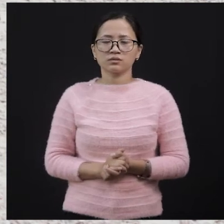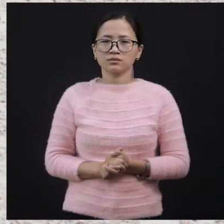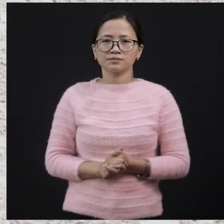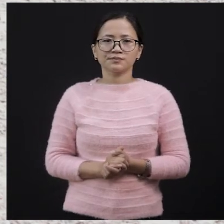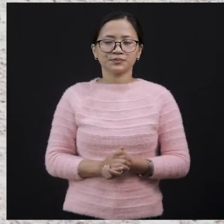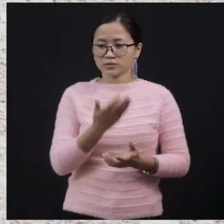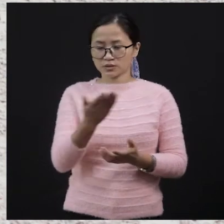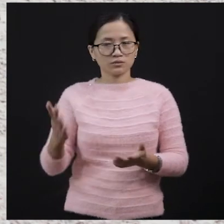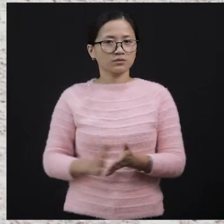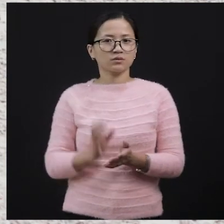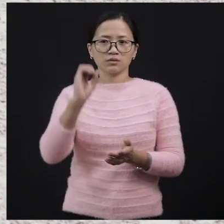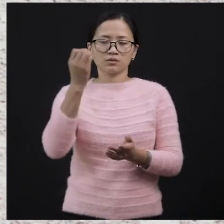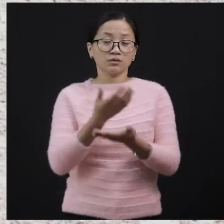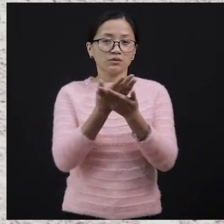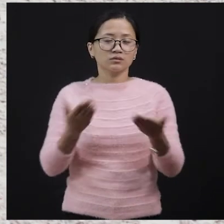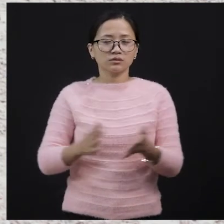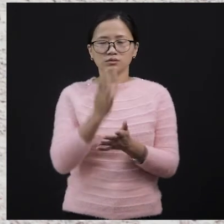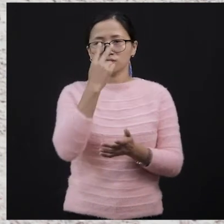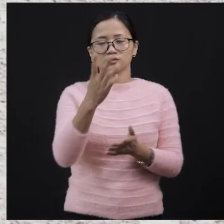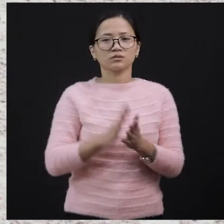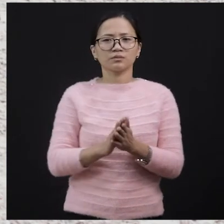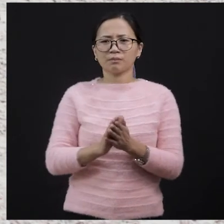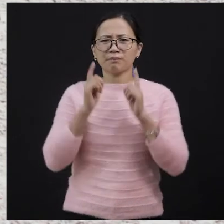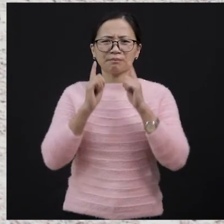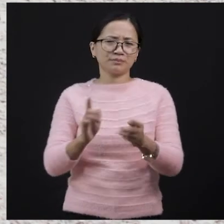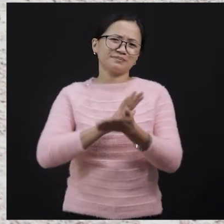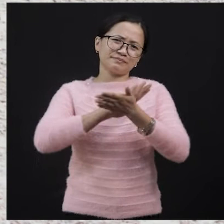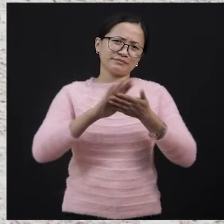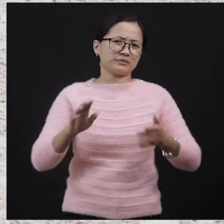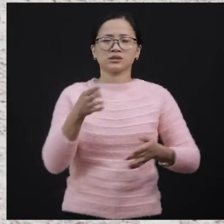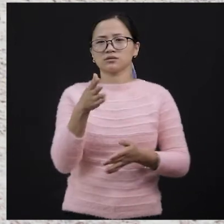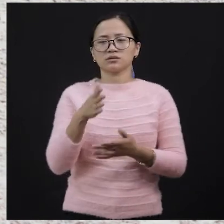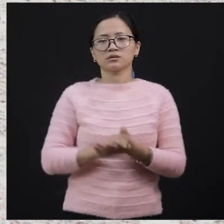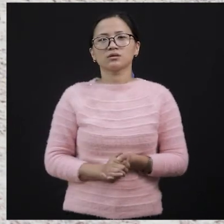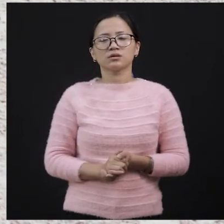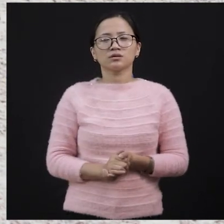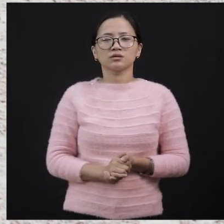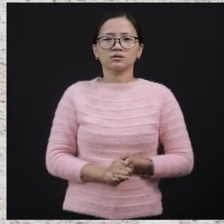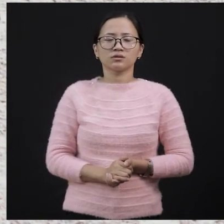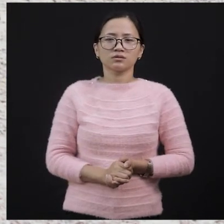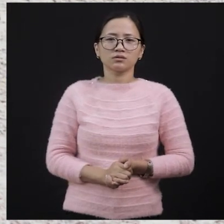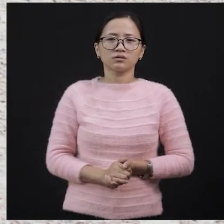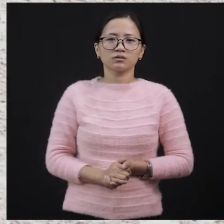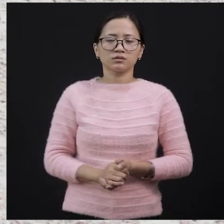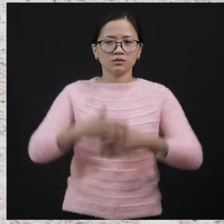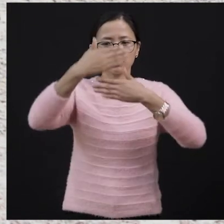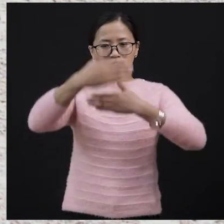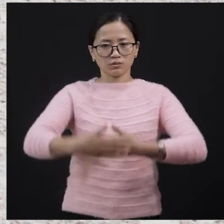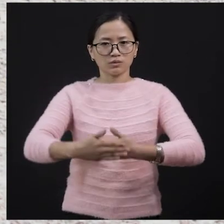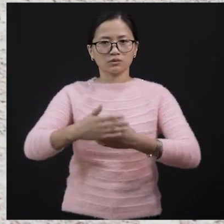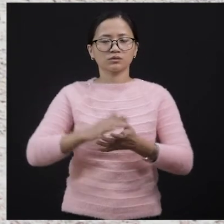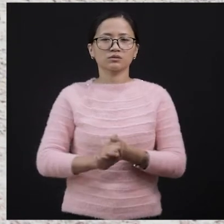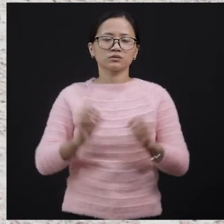object are those objects where you can see but not clear, right? So when a translucent object blocks